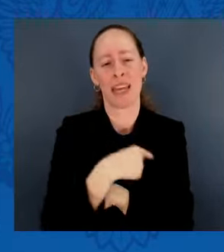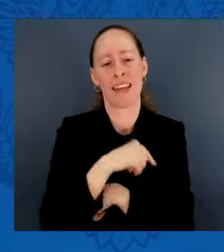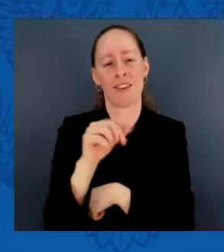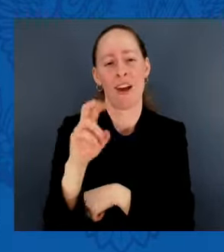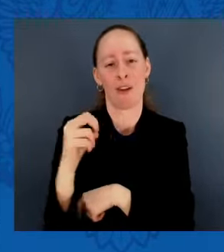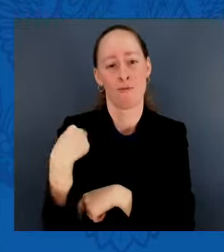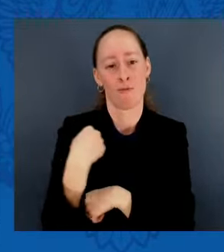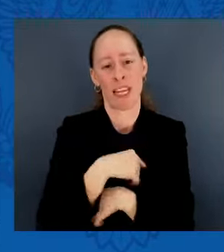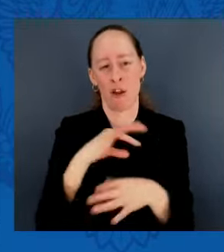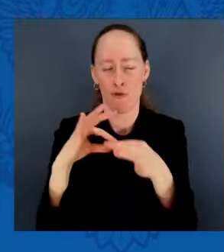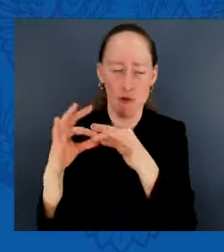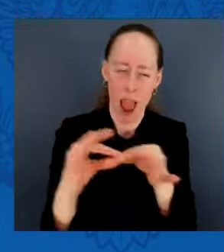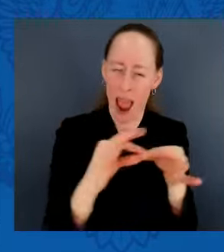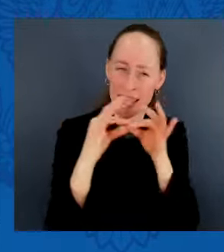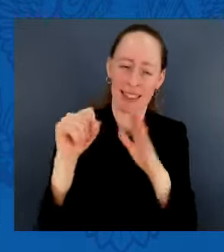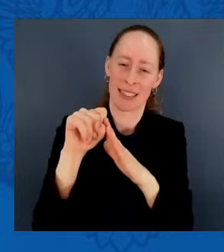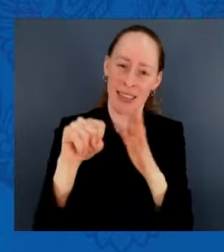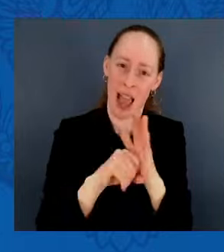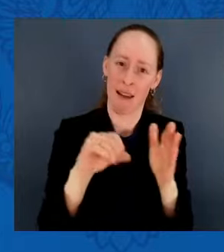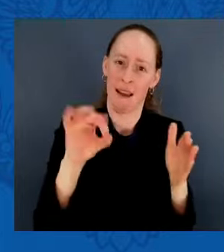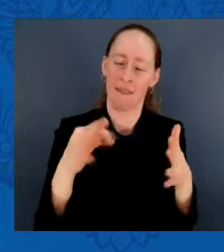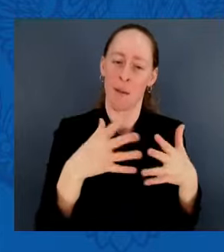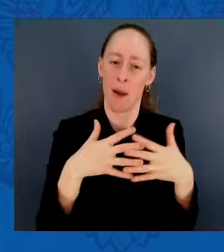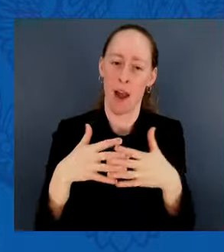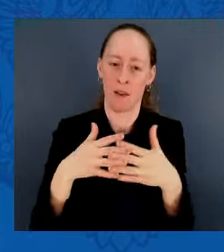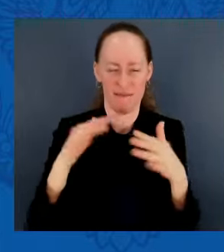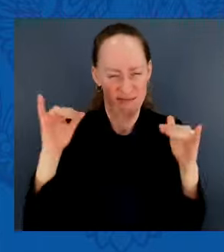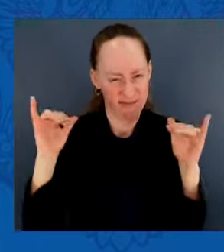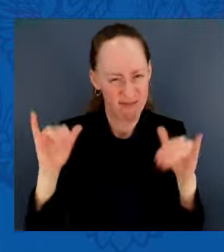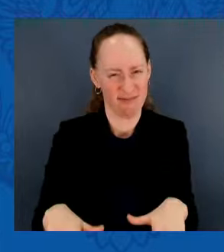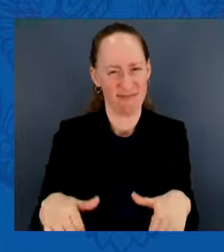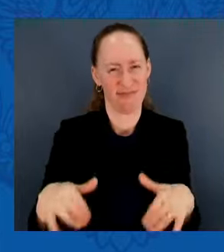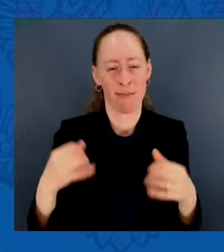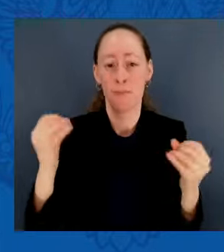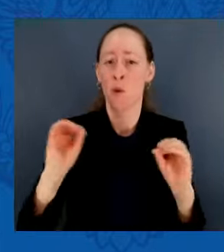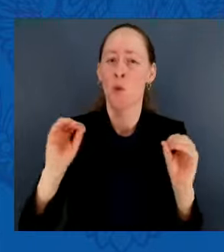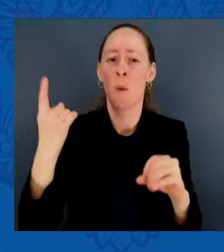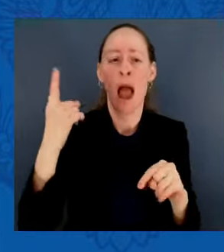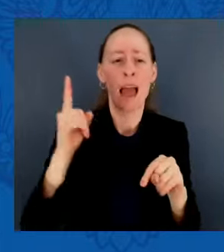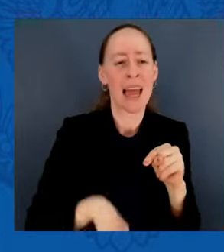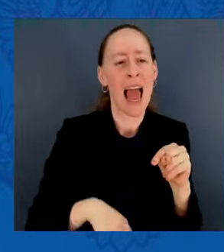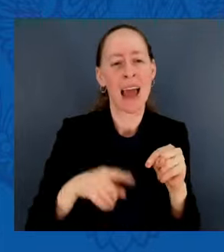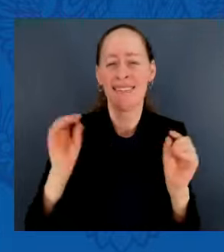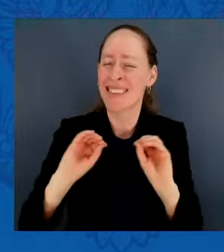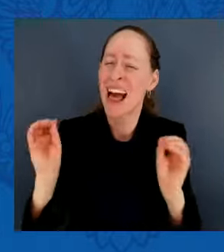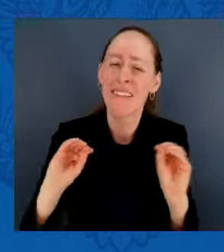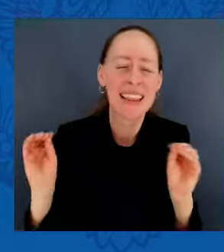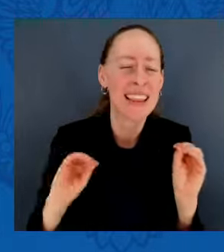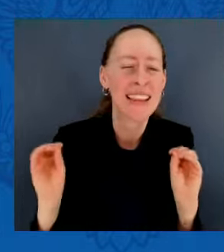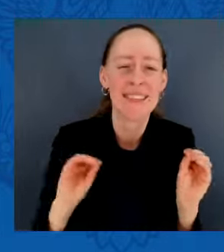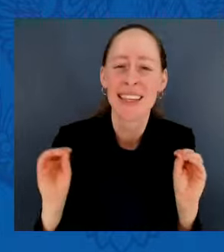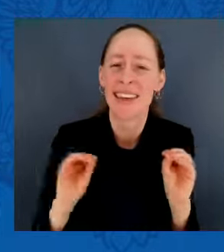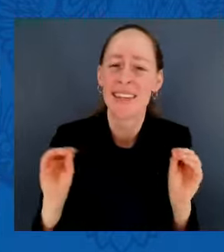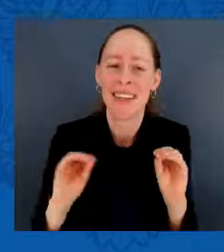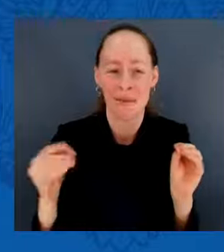And there is nothing, nothing beyond our capacity when we act together.